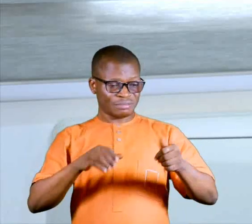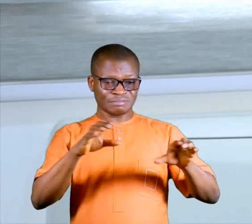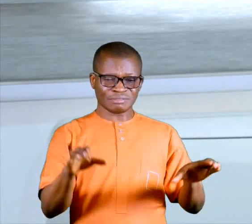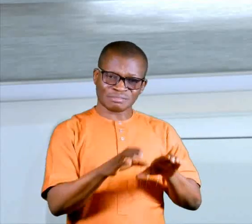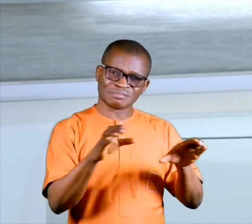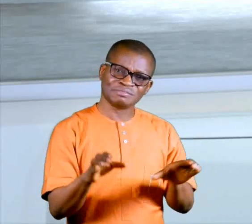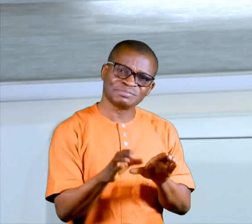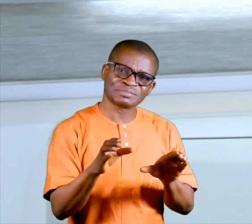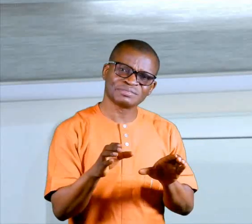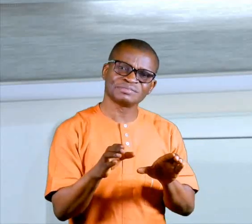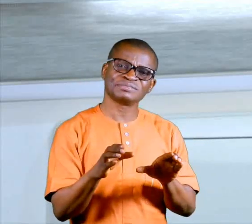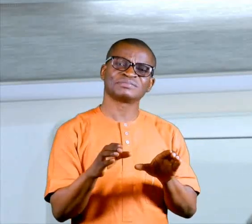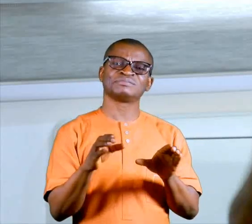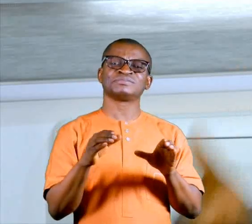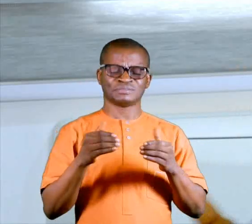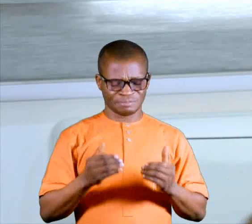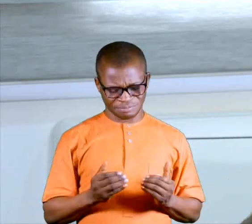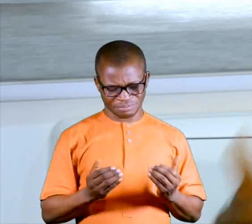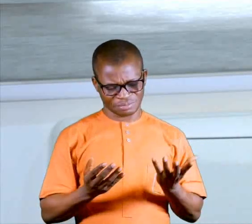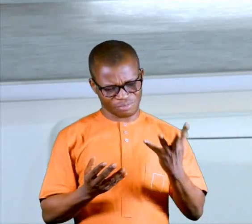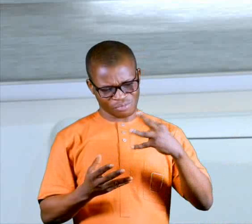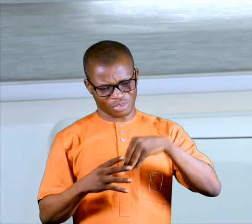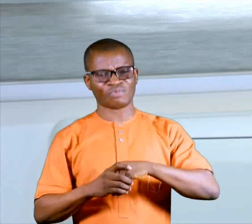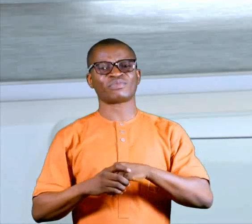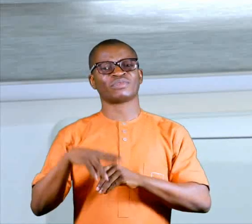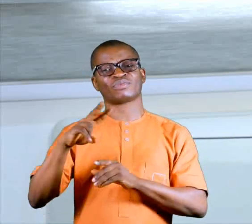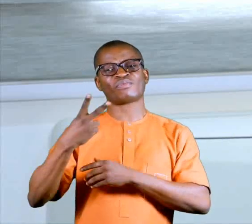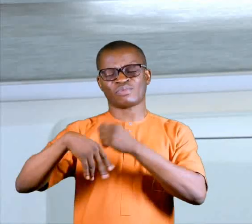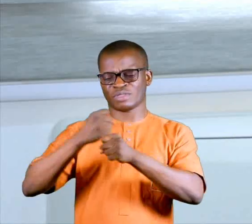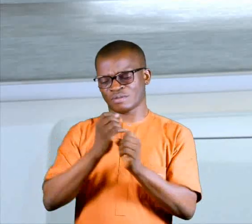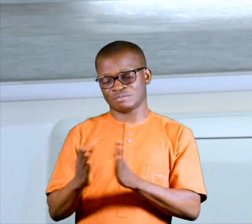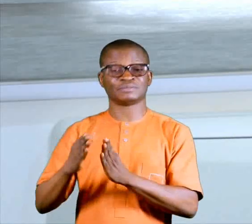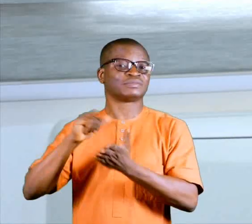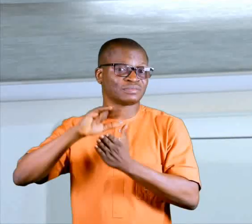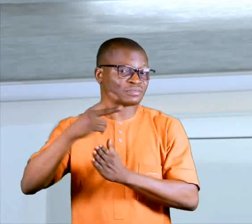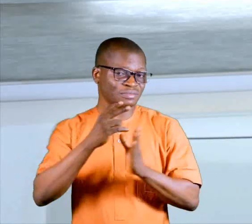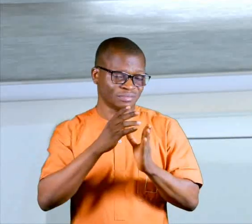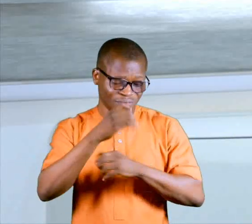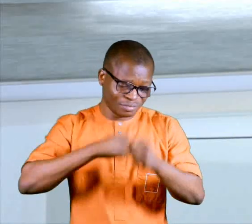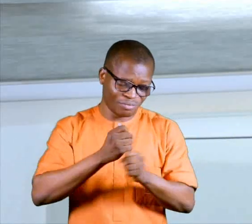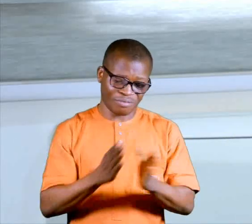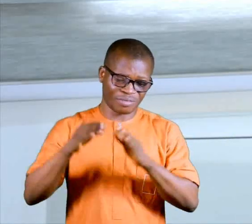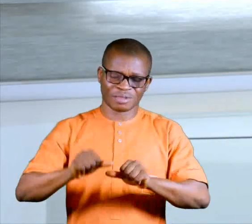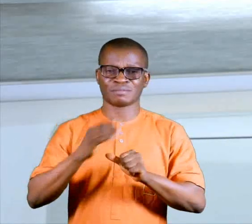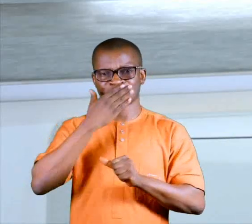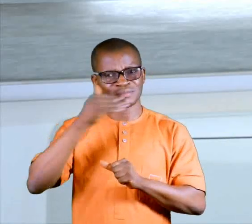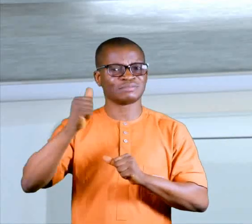other activities would be dovetailed into the second year plan, and then we can better structure the second year